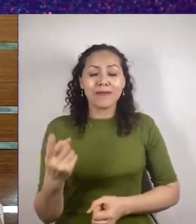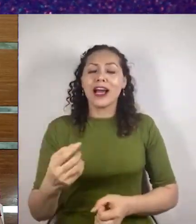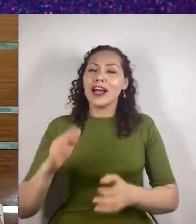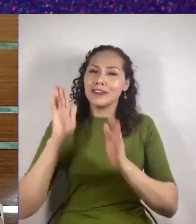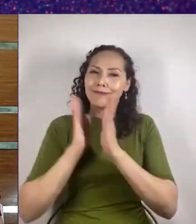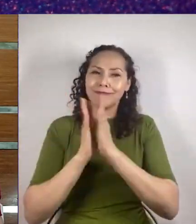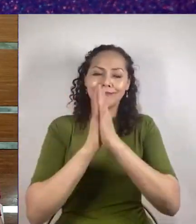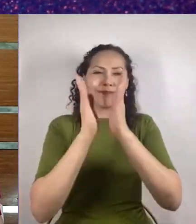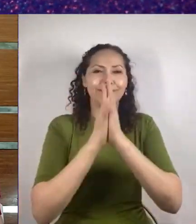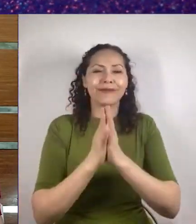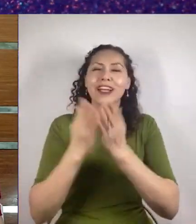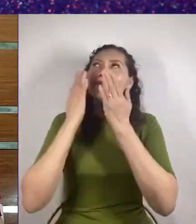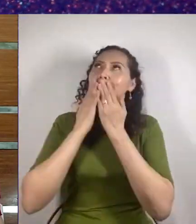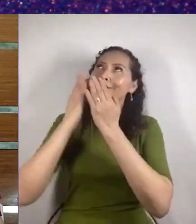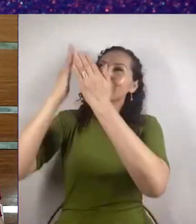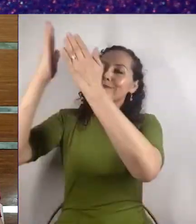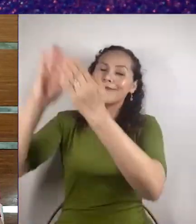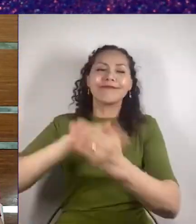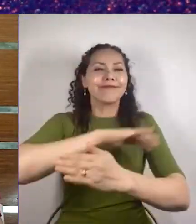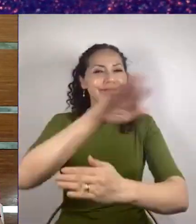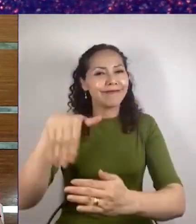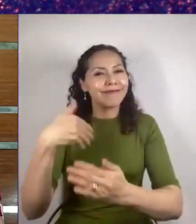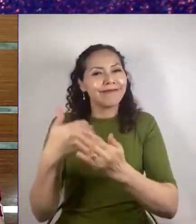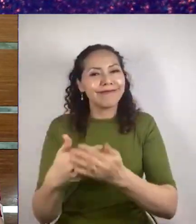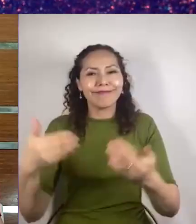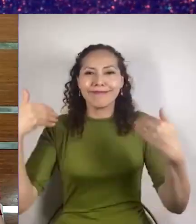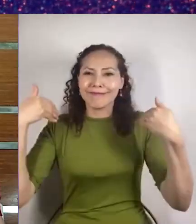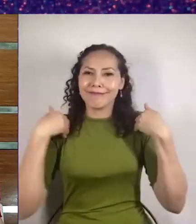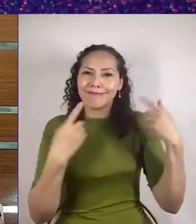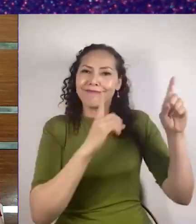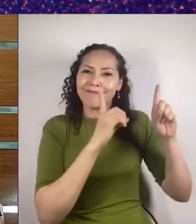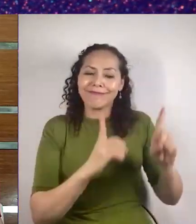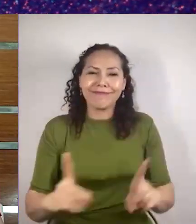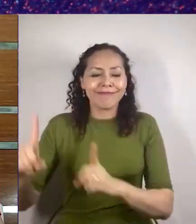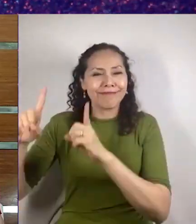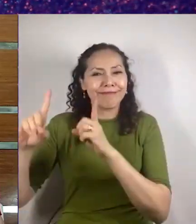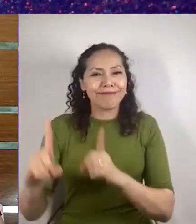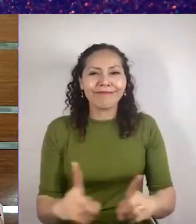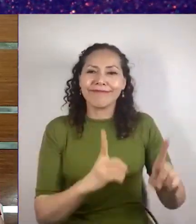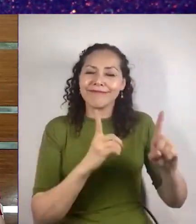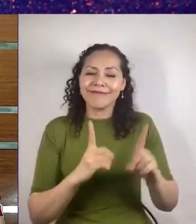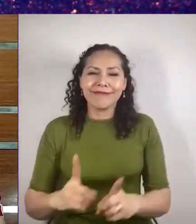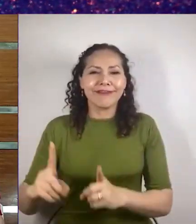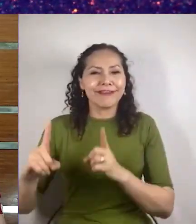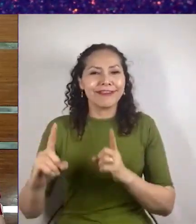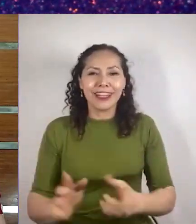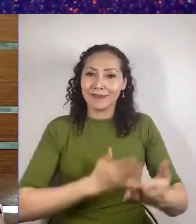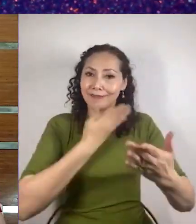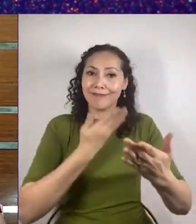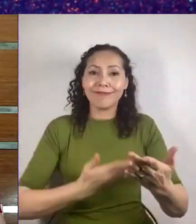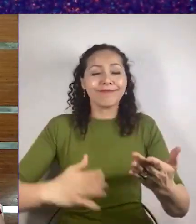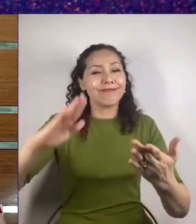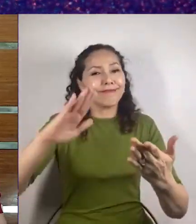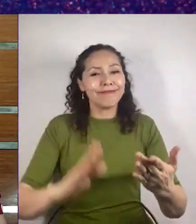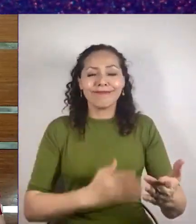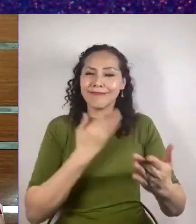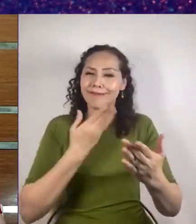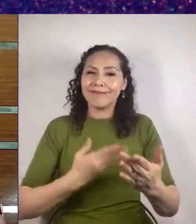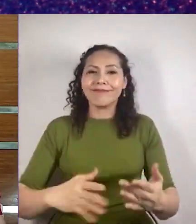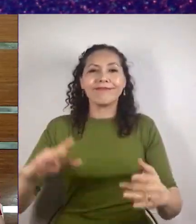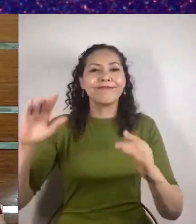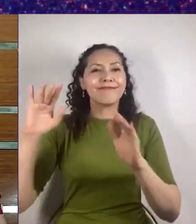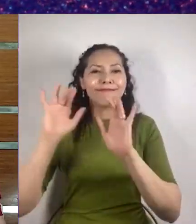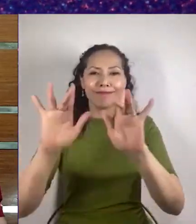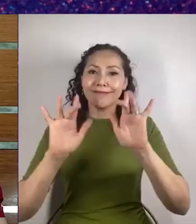praise. I give thanks for all you have done, and I will sing of your mercy and